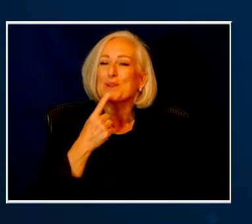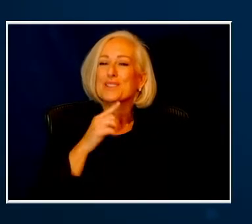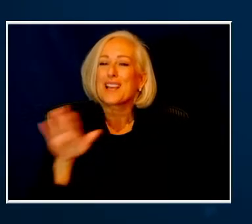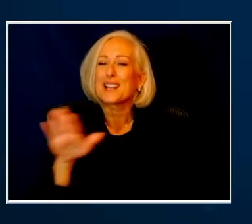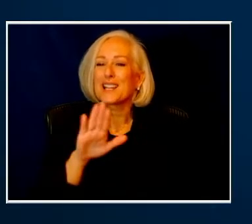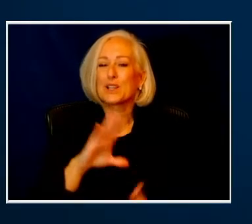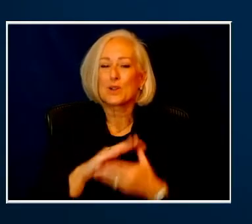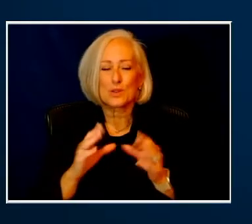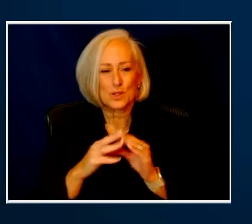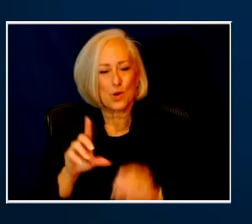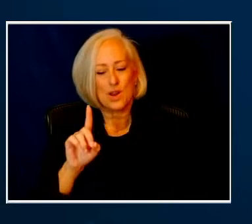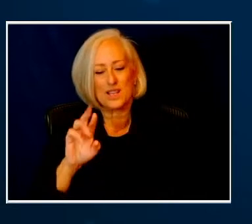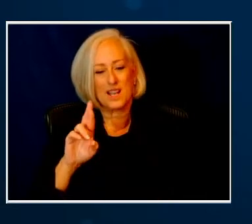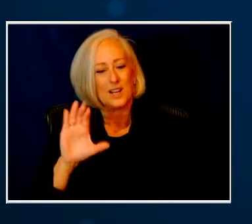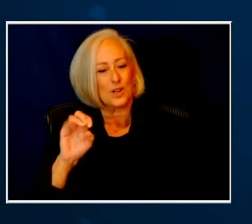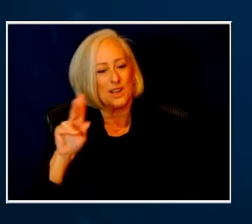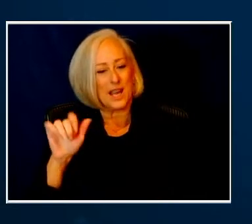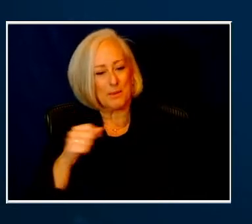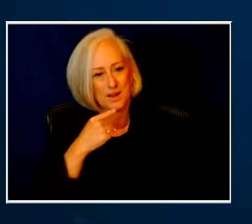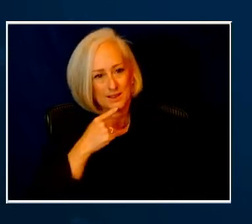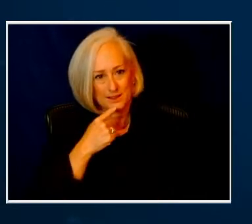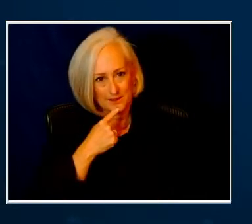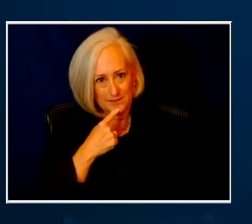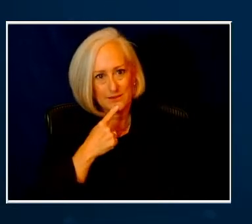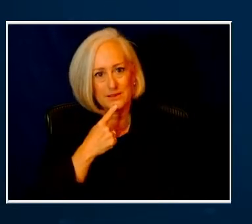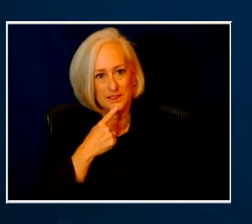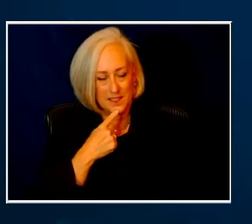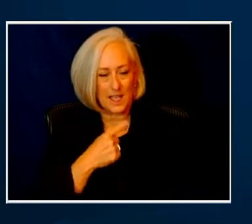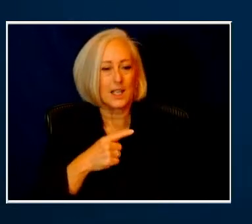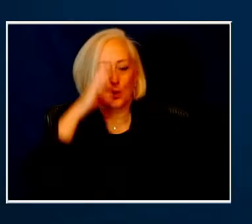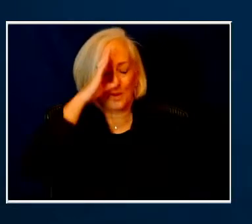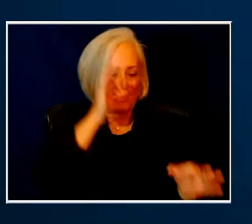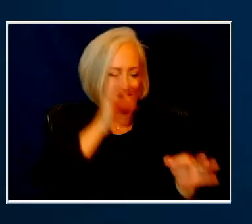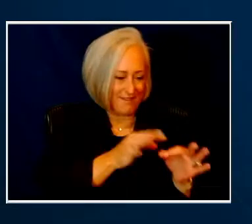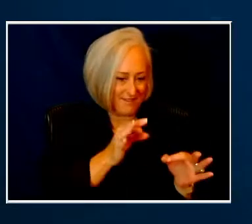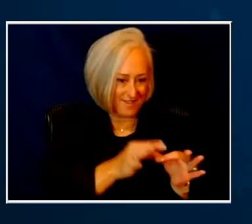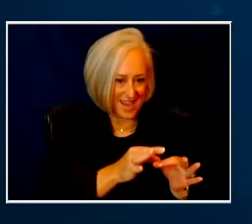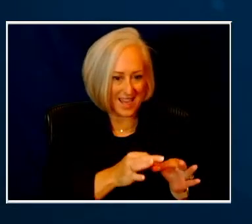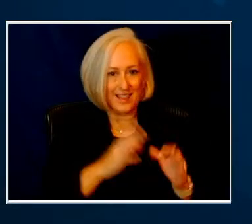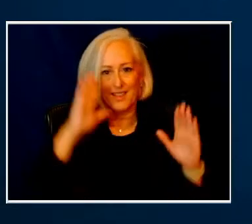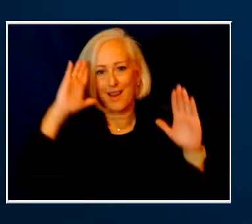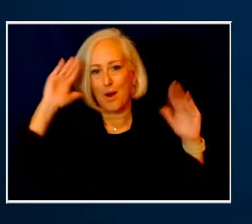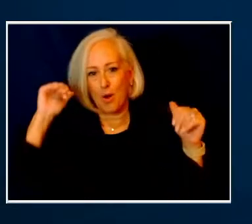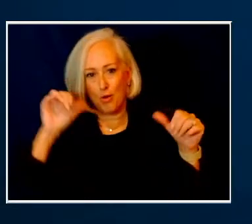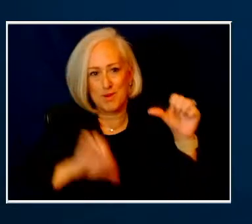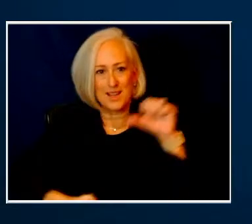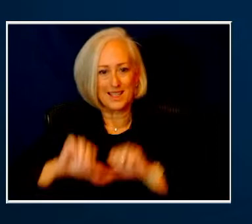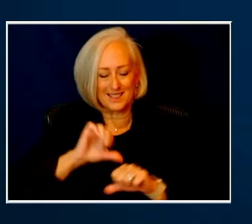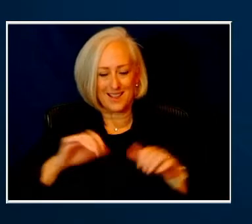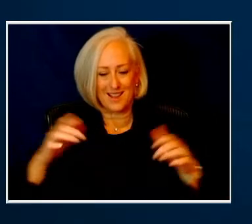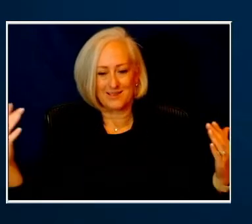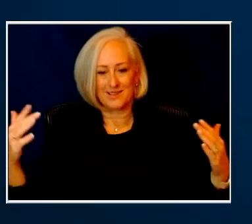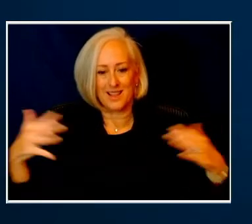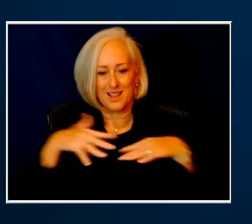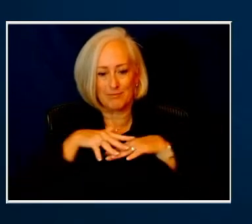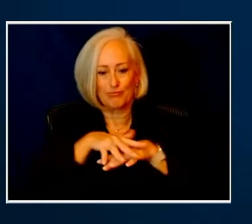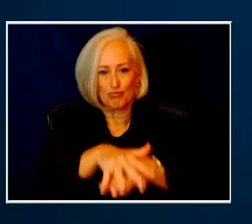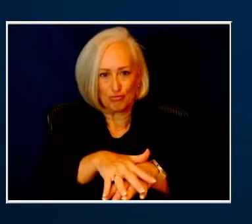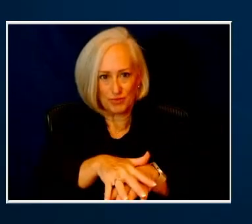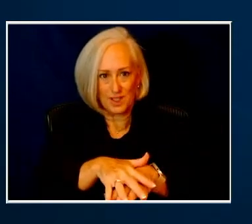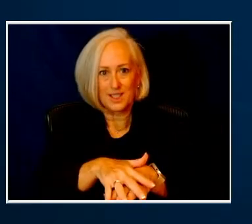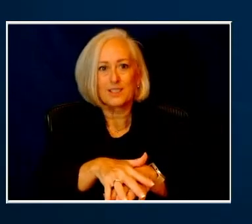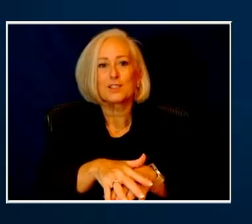this too. We talk about on the show intersection of faith and science coming together, and she said, we relied on God to bring us to the right